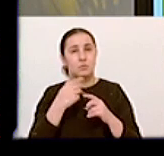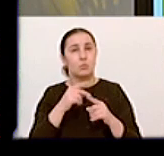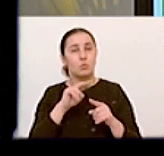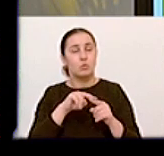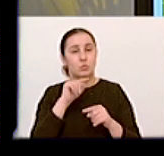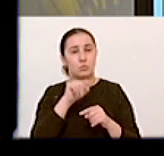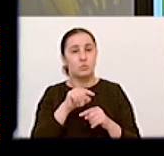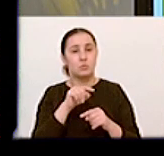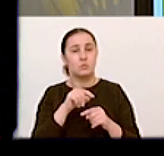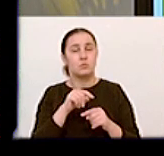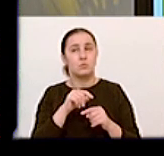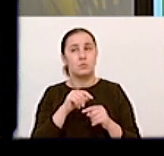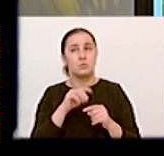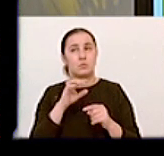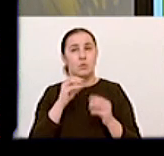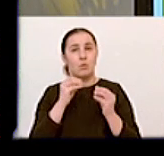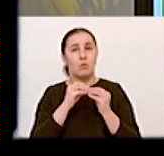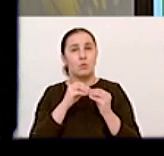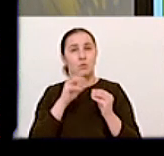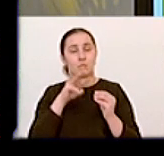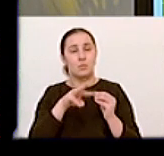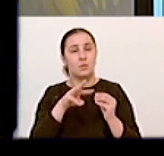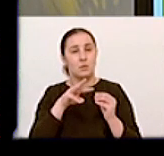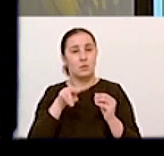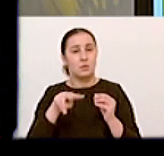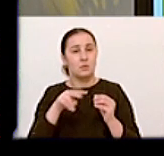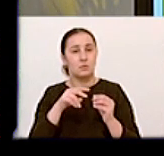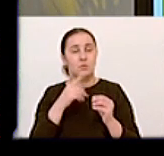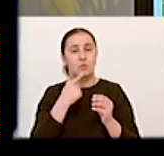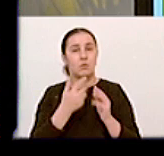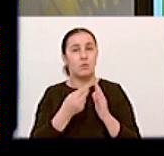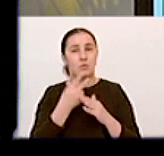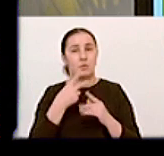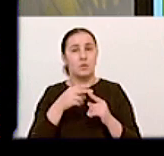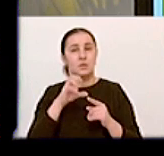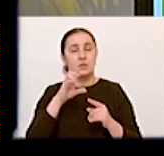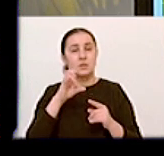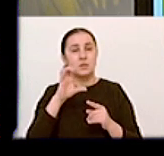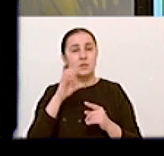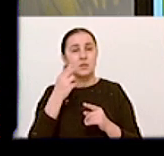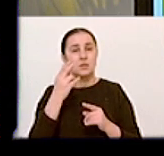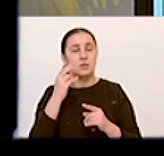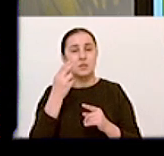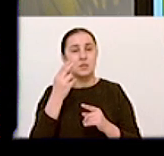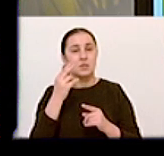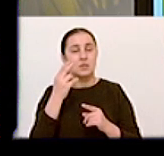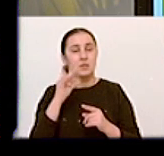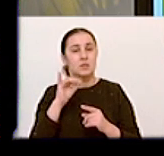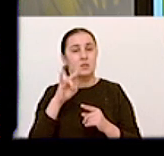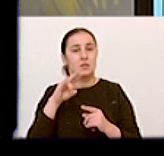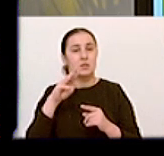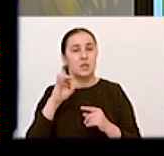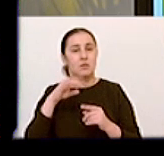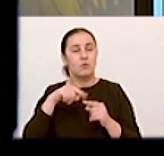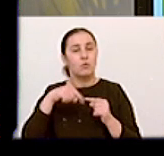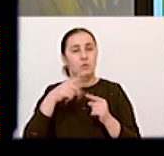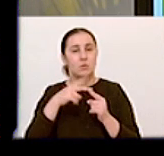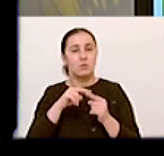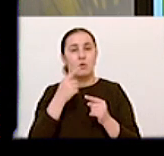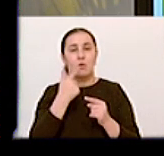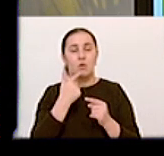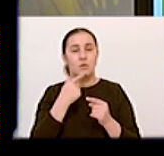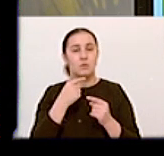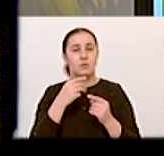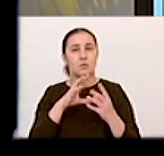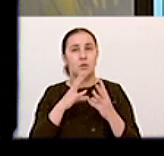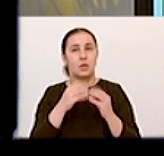Buning uchun, demak, 10 ml qon olinib, u sentrifuga qilinadi. Sentrifuga qilganimizda qon shakli